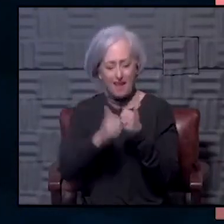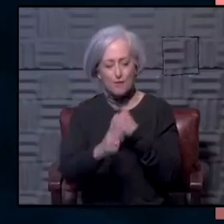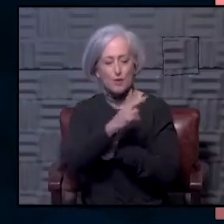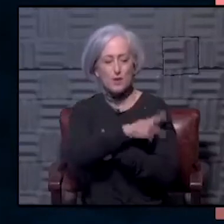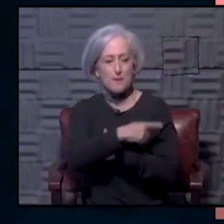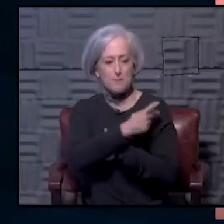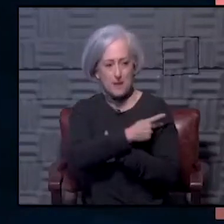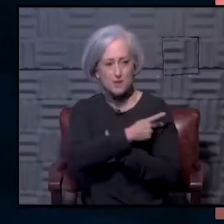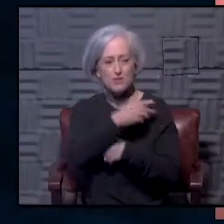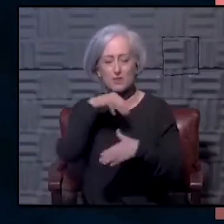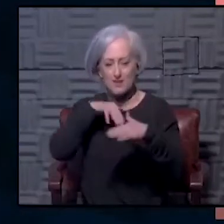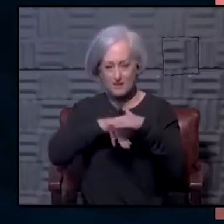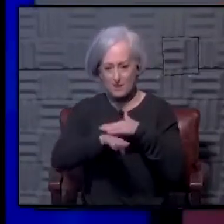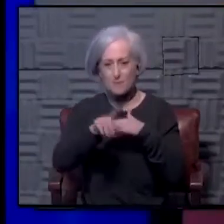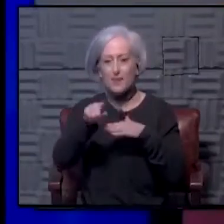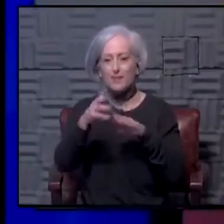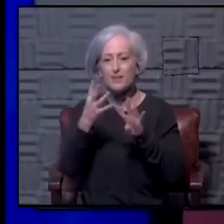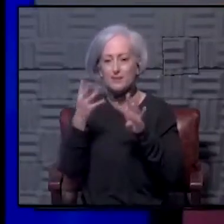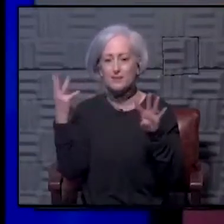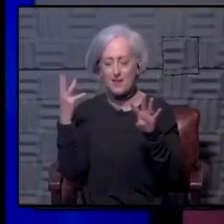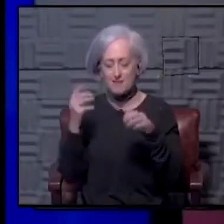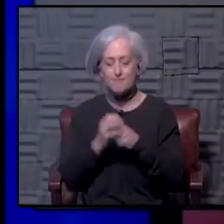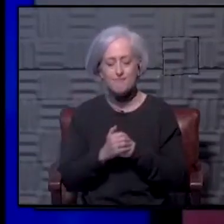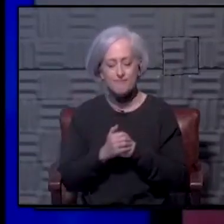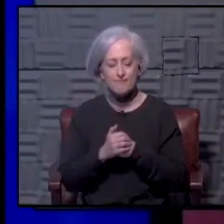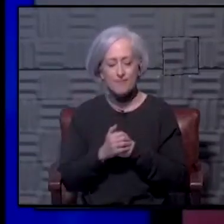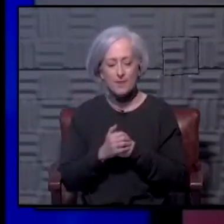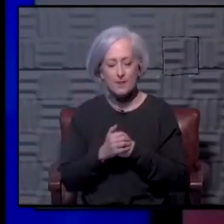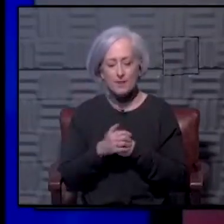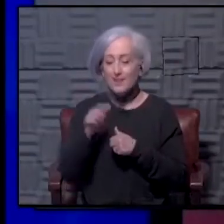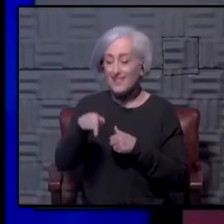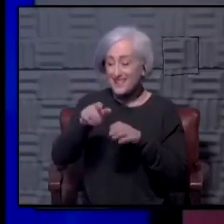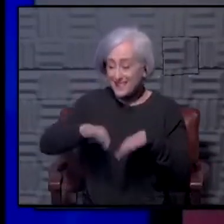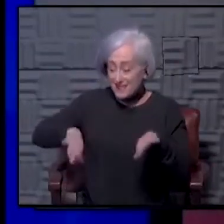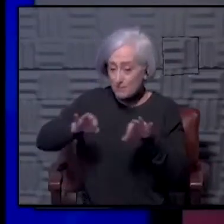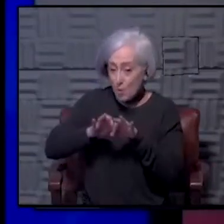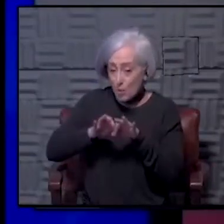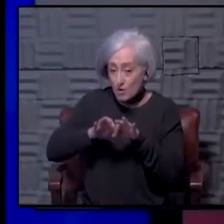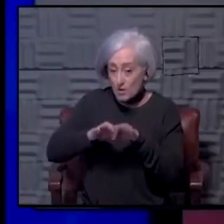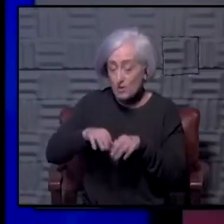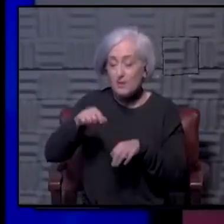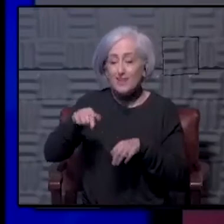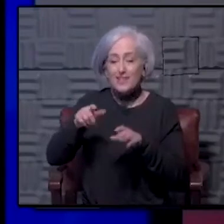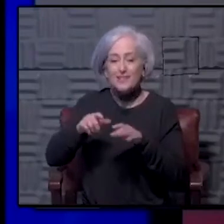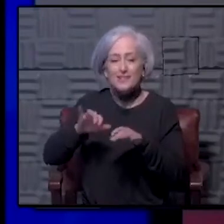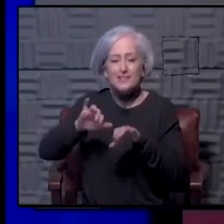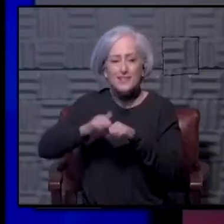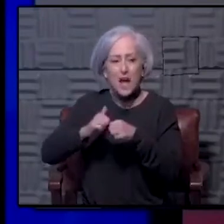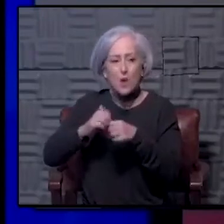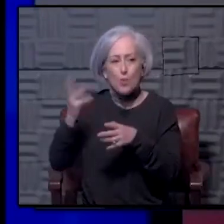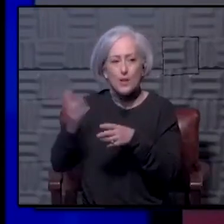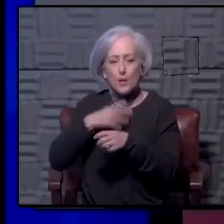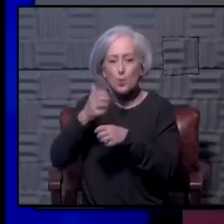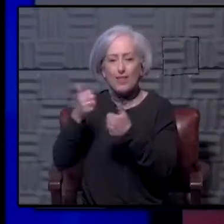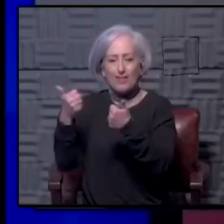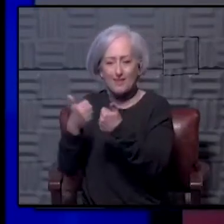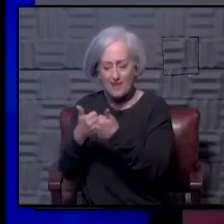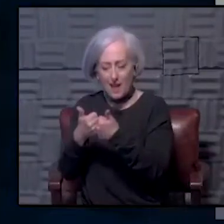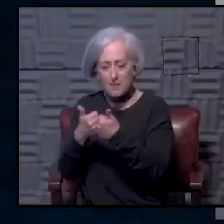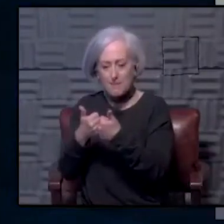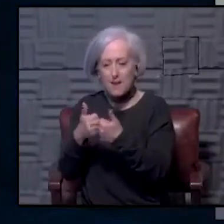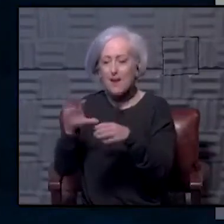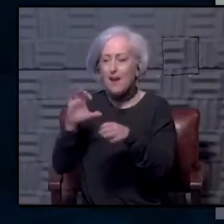come through this swab line. This is incredibly important. This is how we win the game. This is how we win a